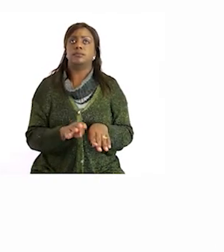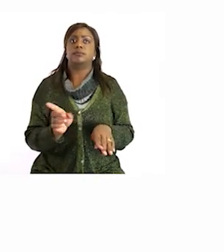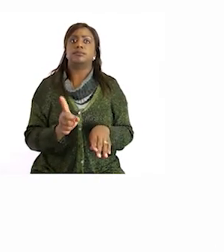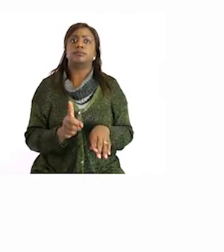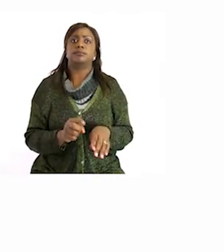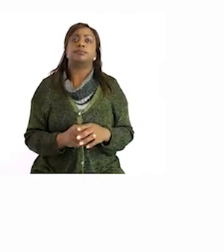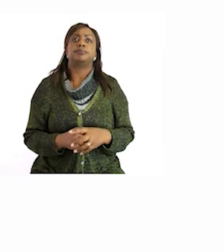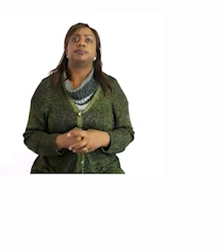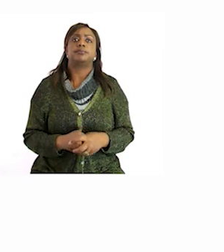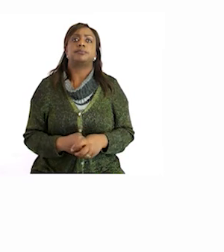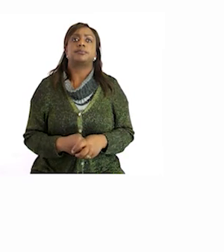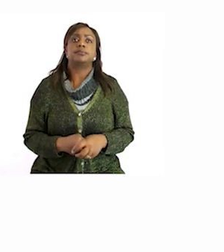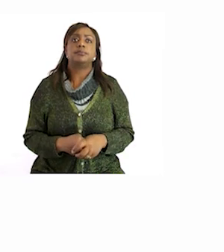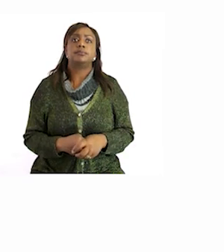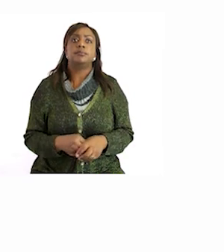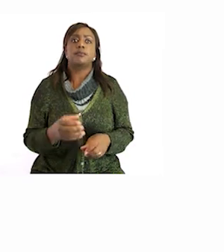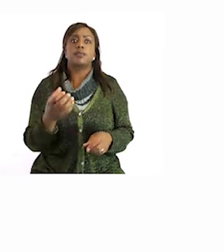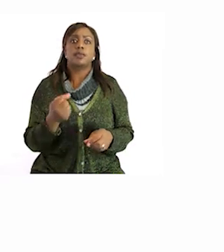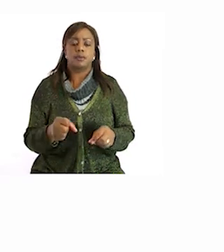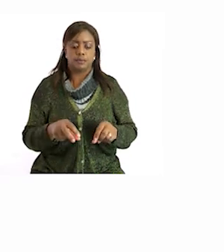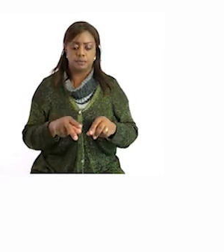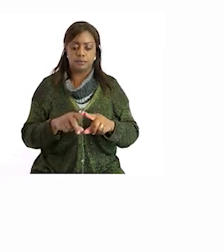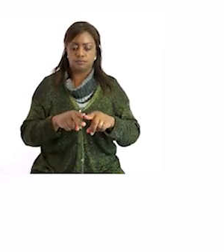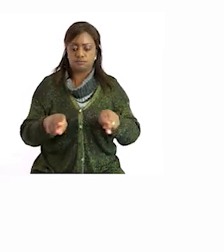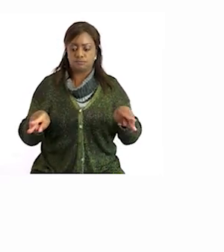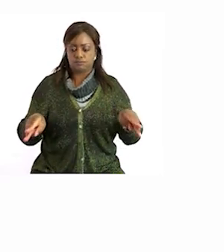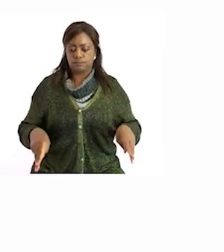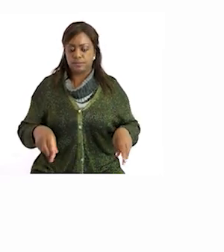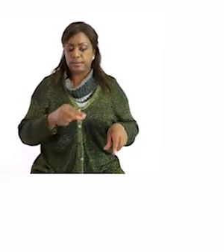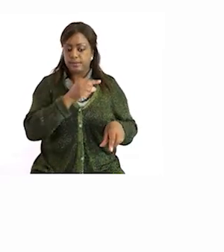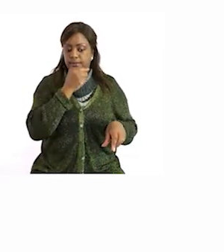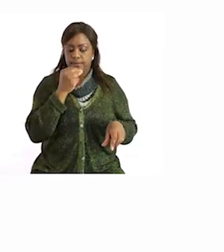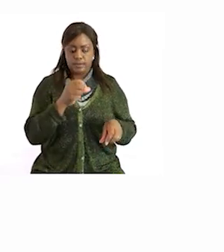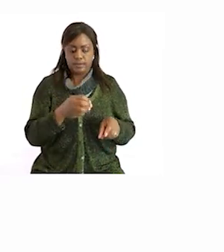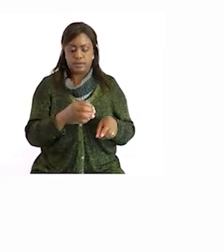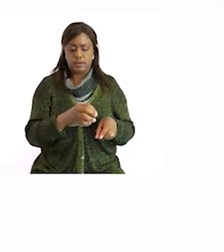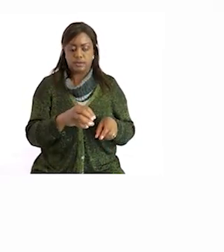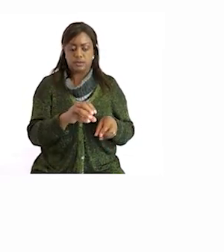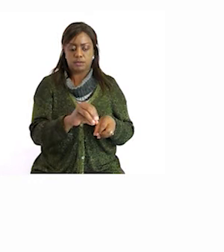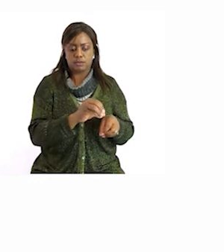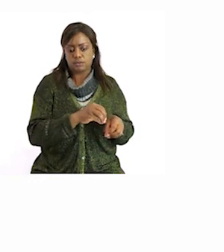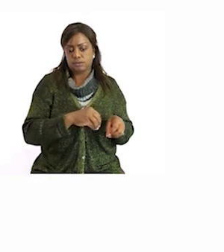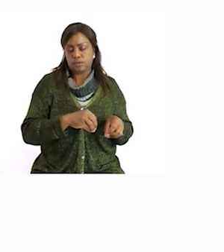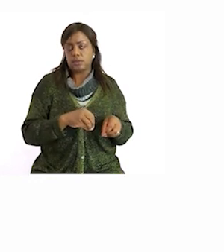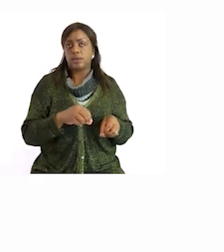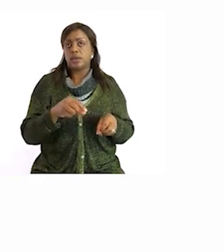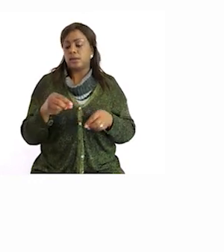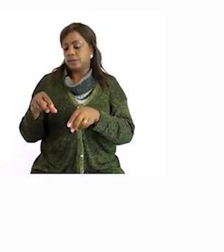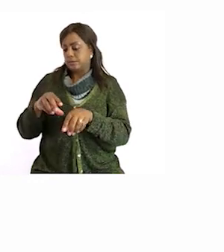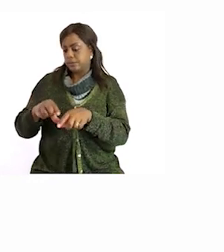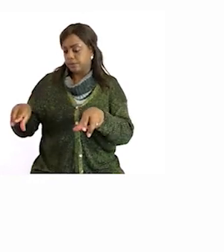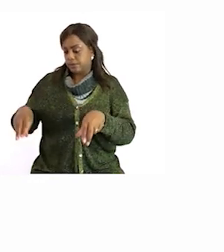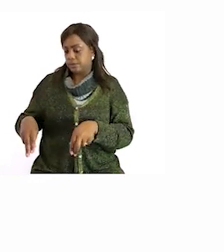page 19, you have a table that shows us the organ name as well as its role or use.